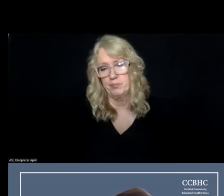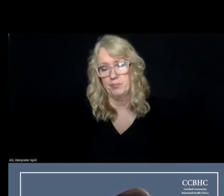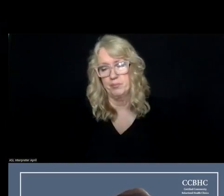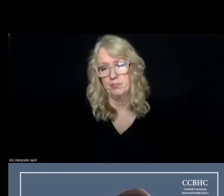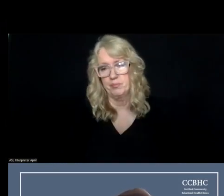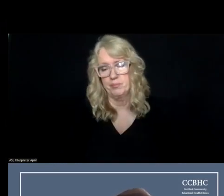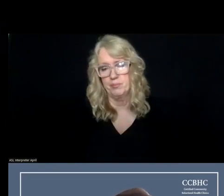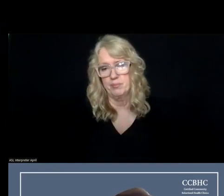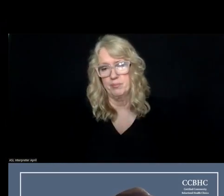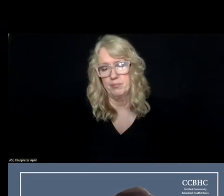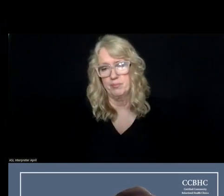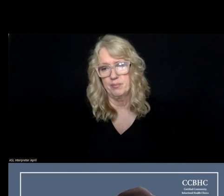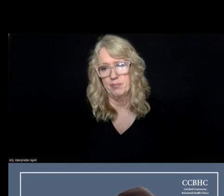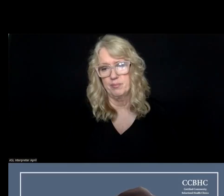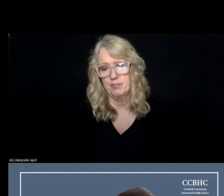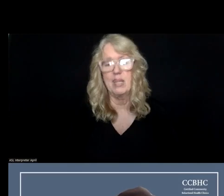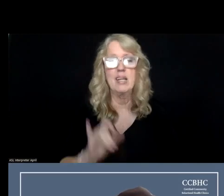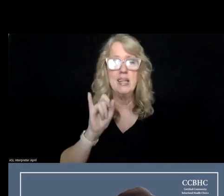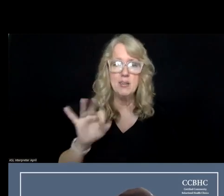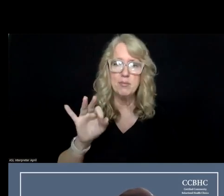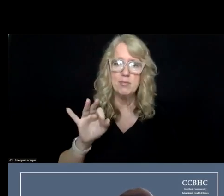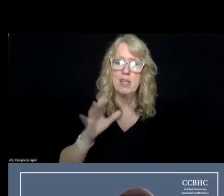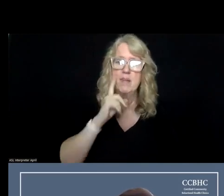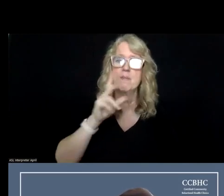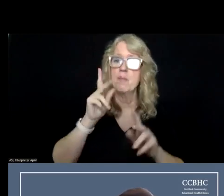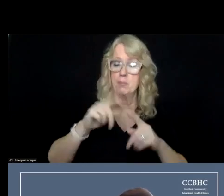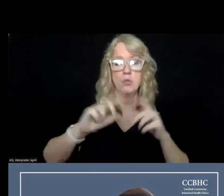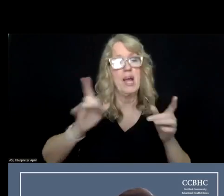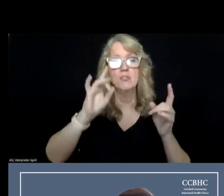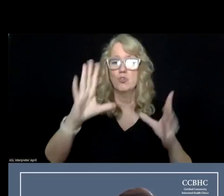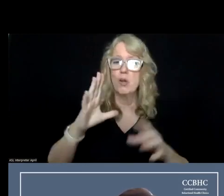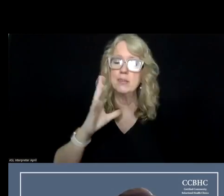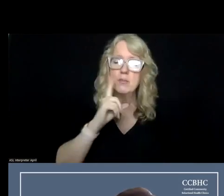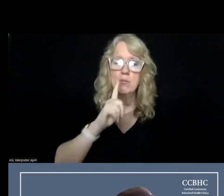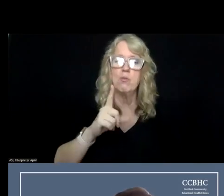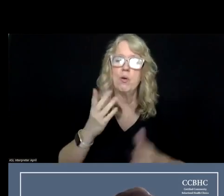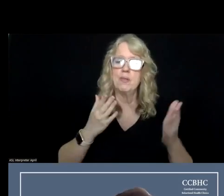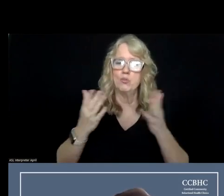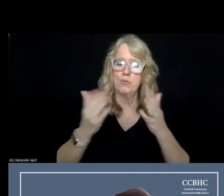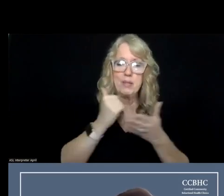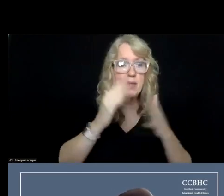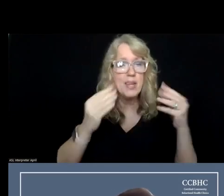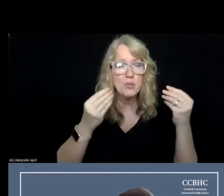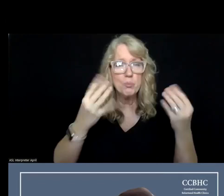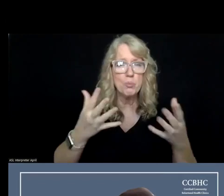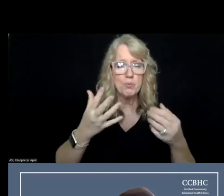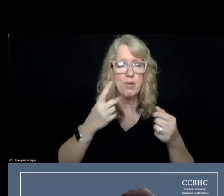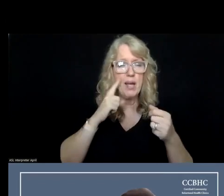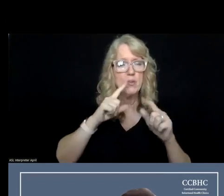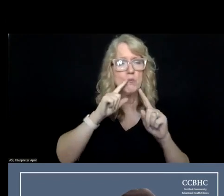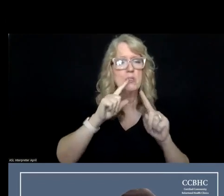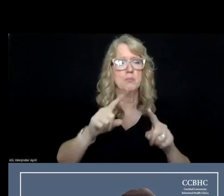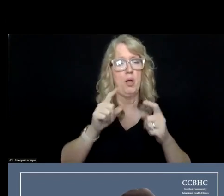to, if someone has a crisis, a need for crisis services, they have to provide a mobile crisis response